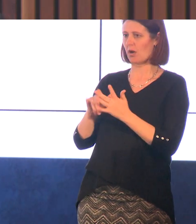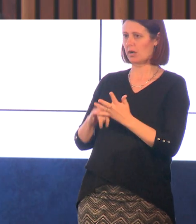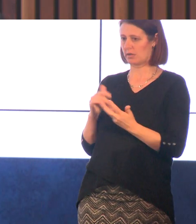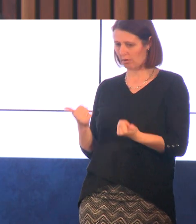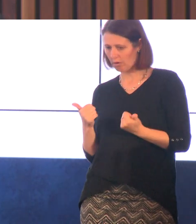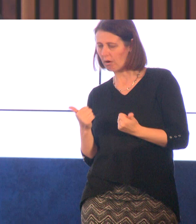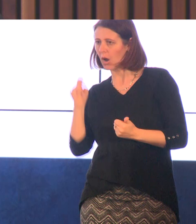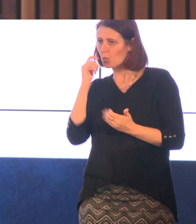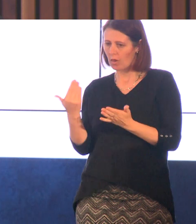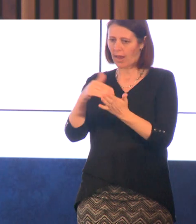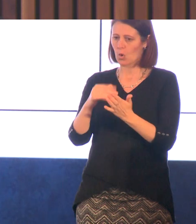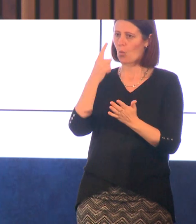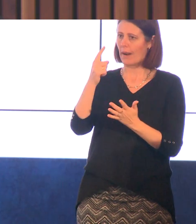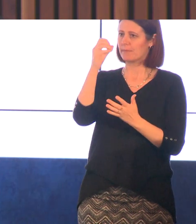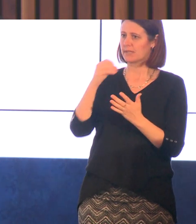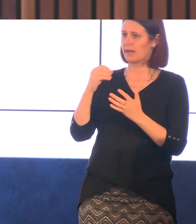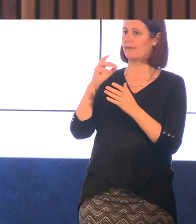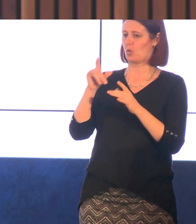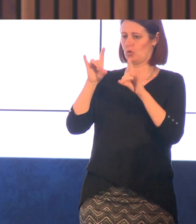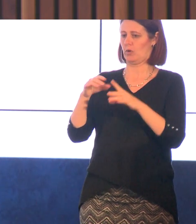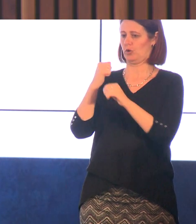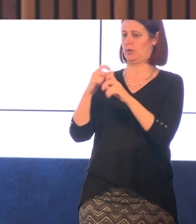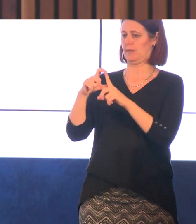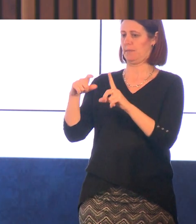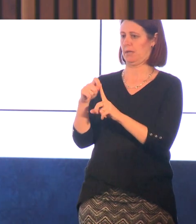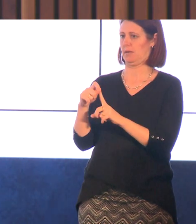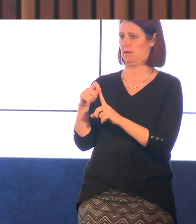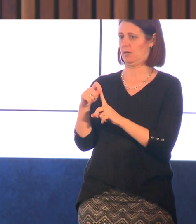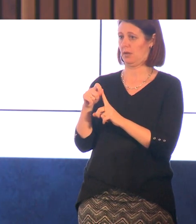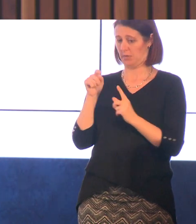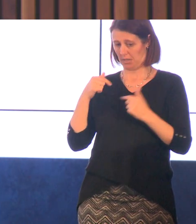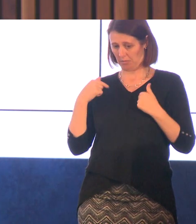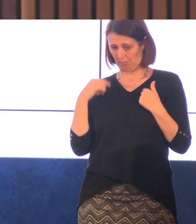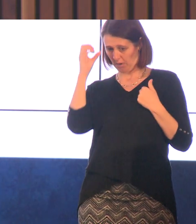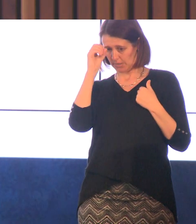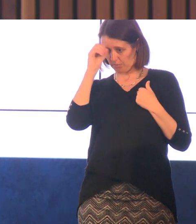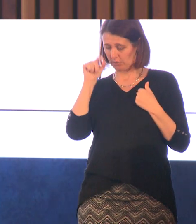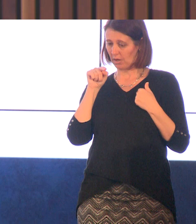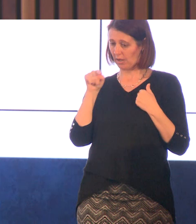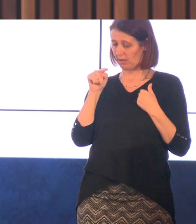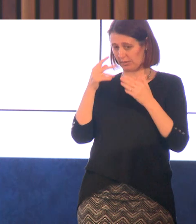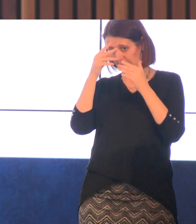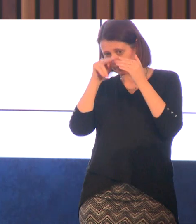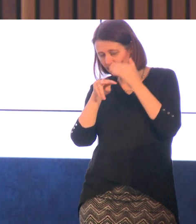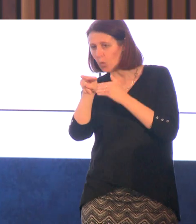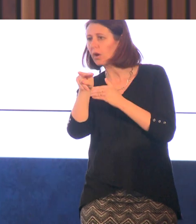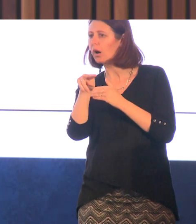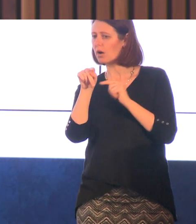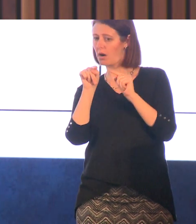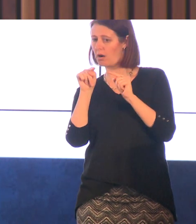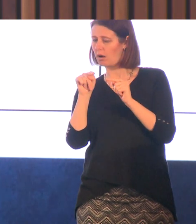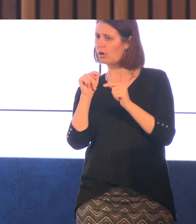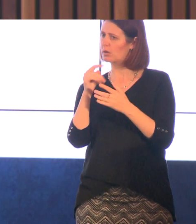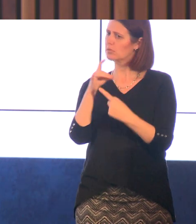add 1% to Australia's GDP. In my view, this forecast played an